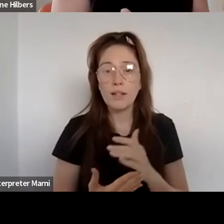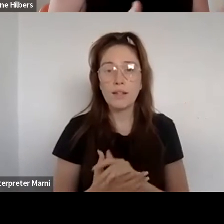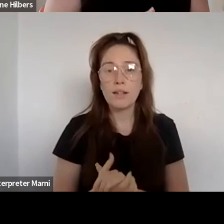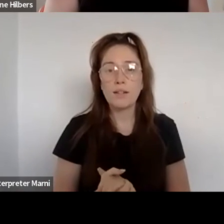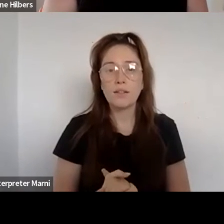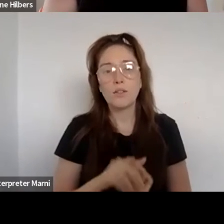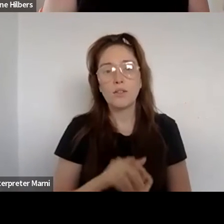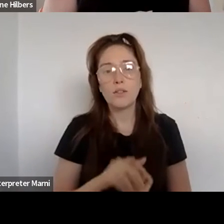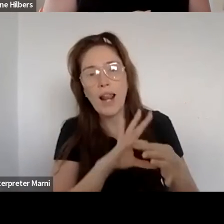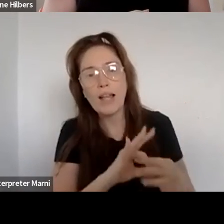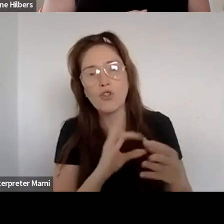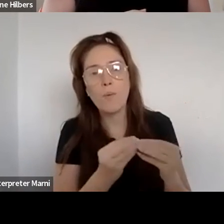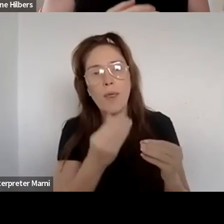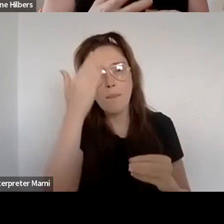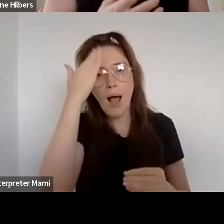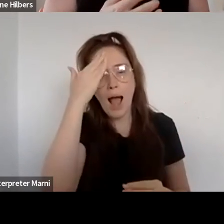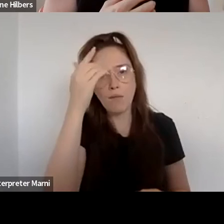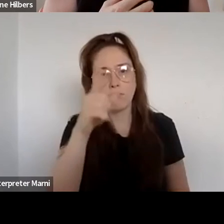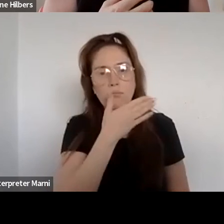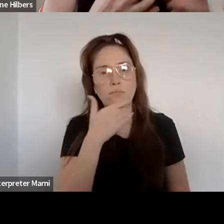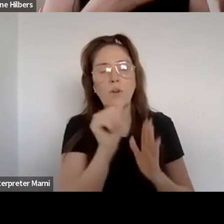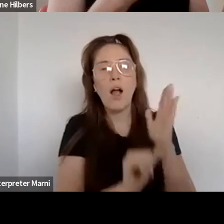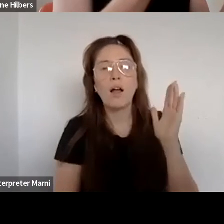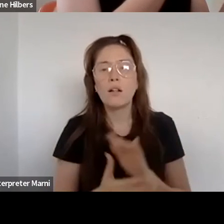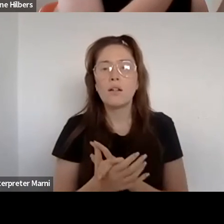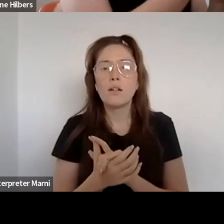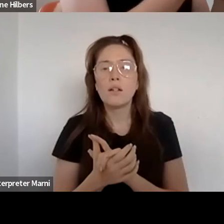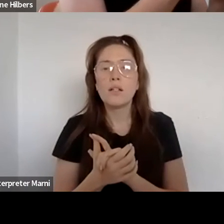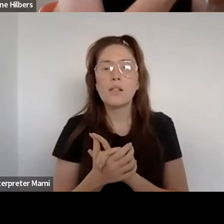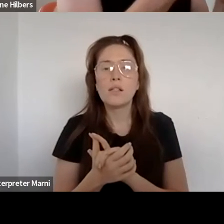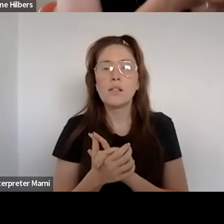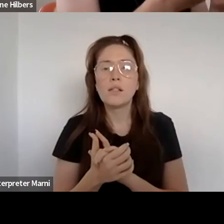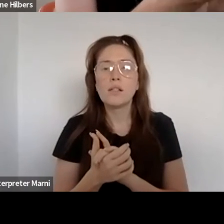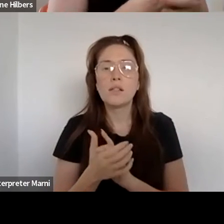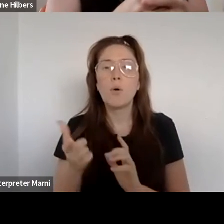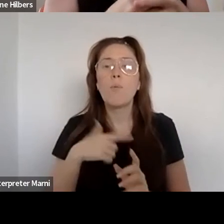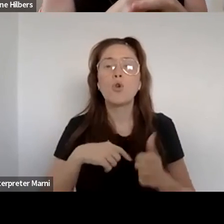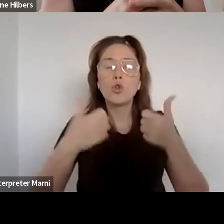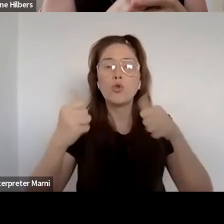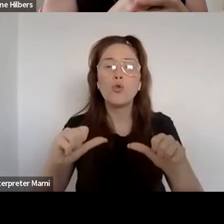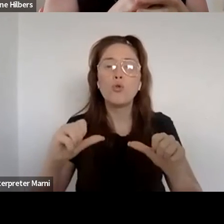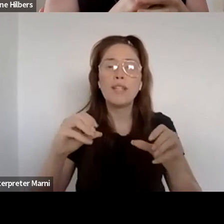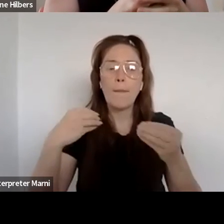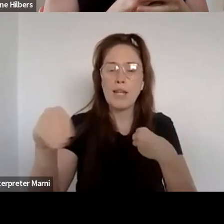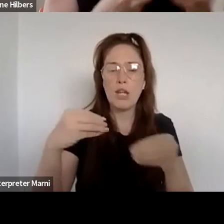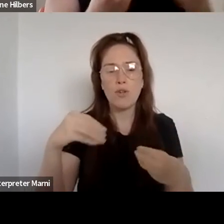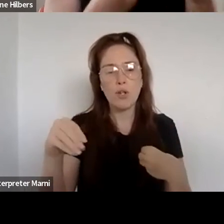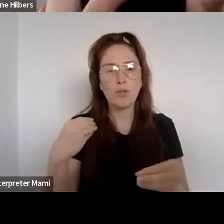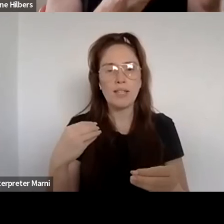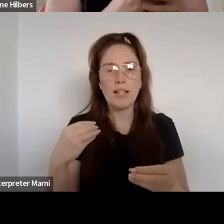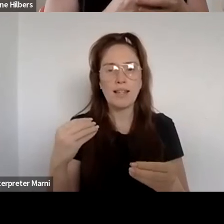your relationship with your mum. I think there's, because you're using the materials that were